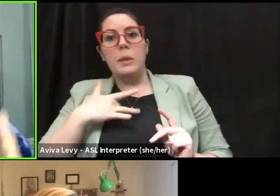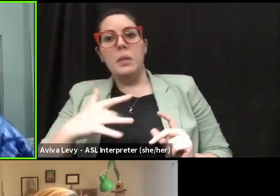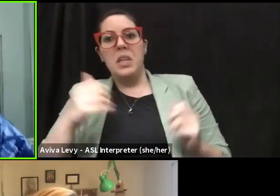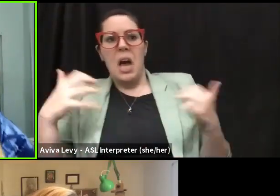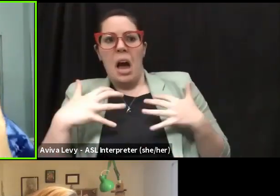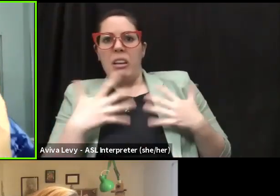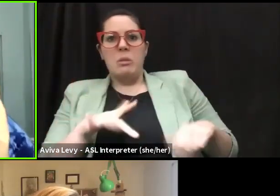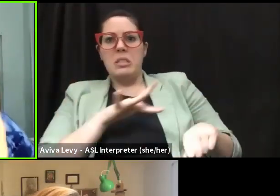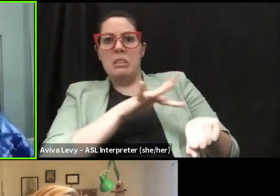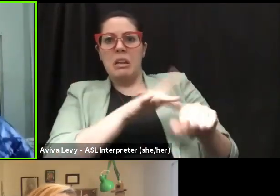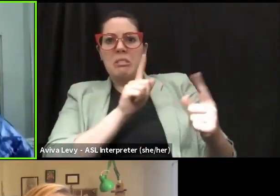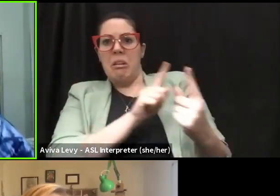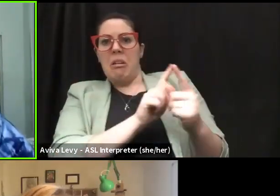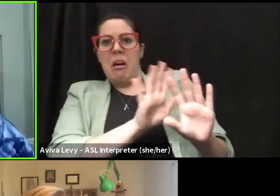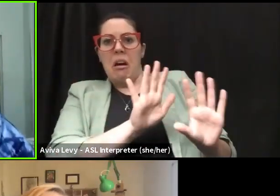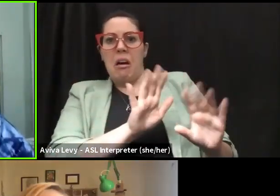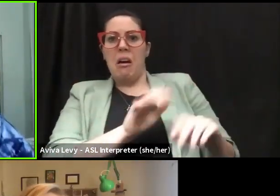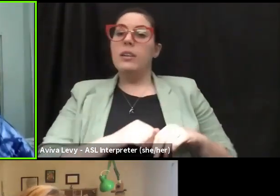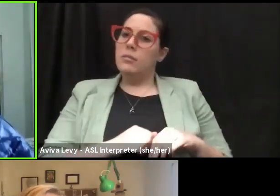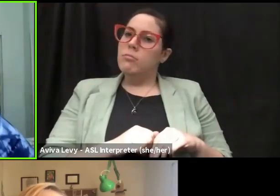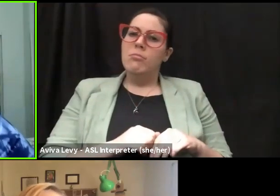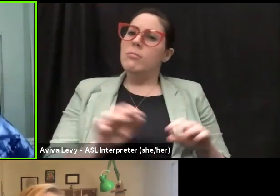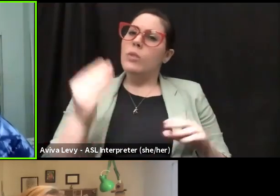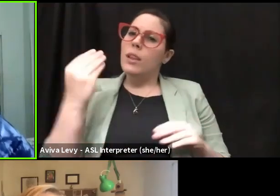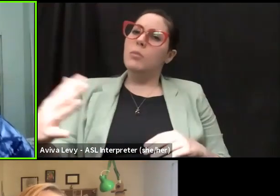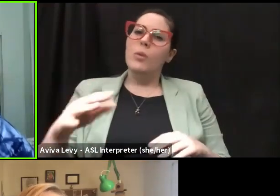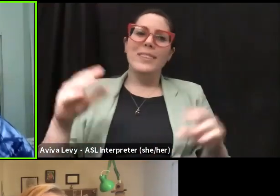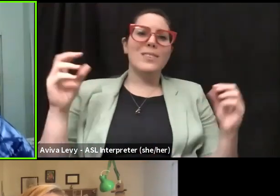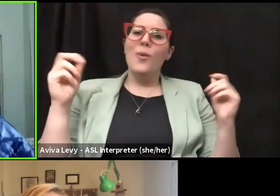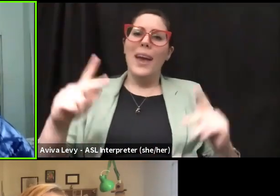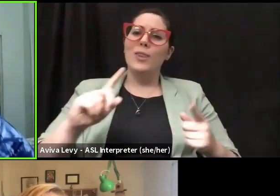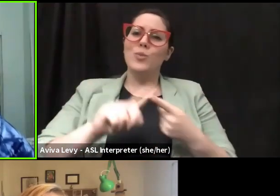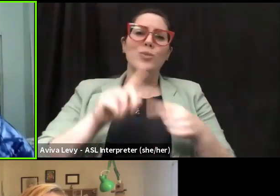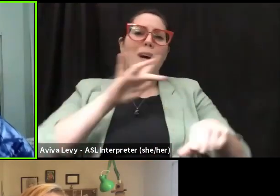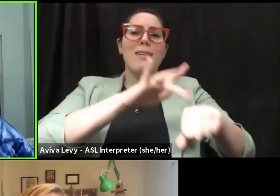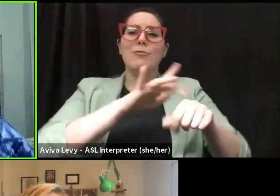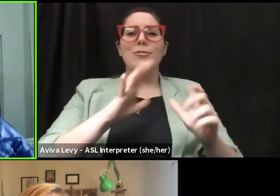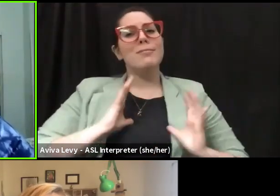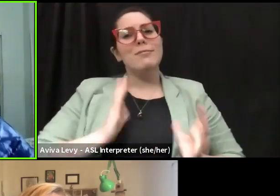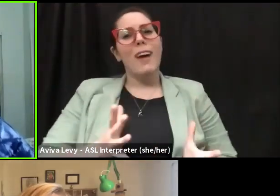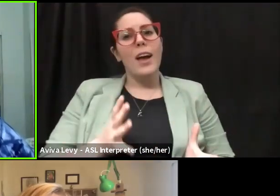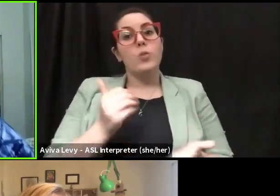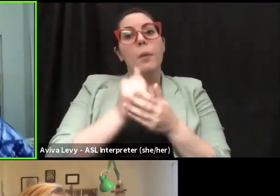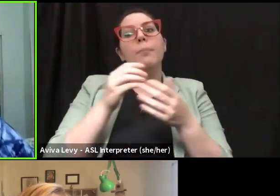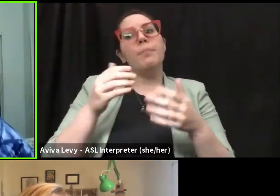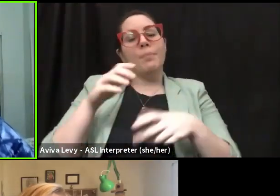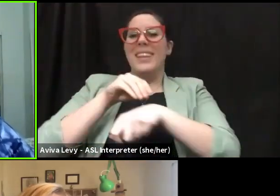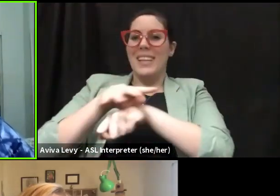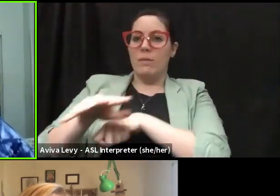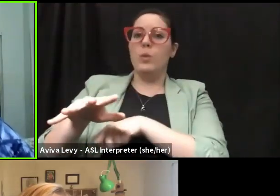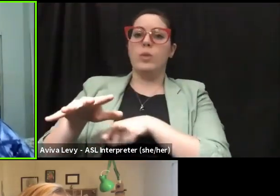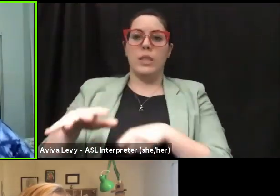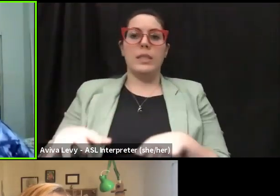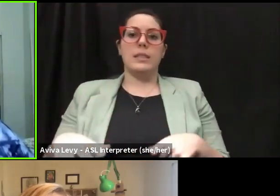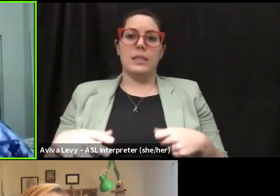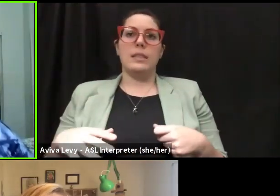the understanding that it was okay to be touched, certainly influenced